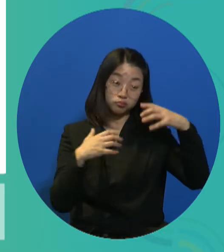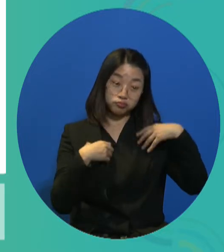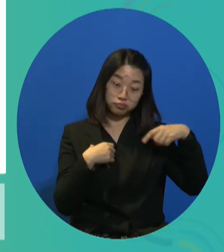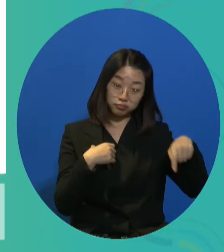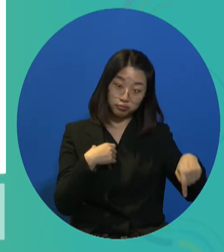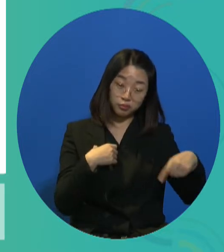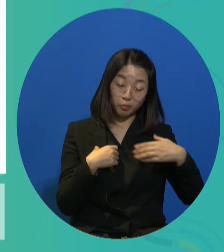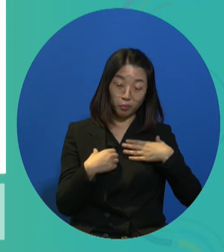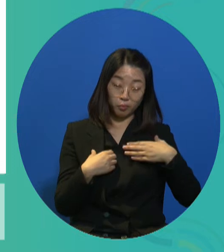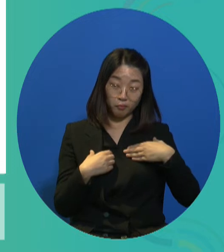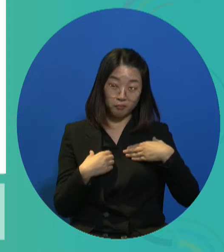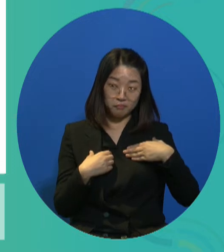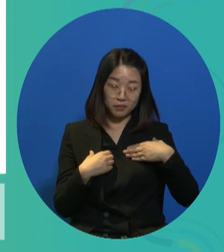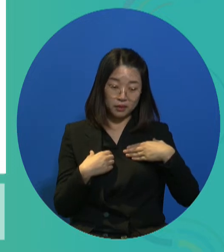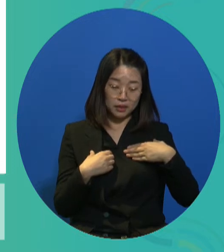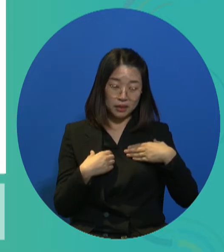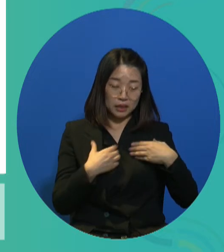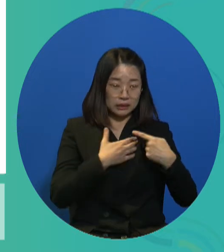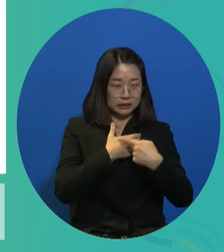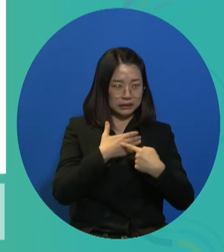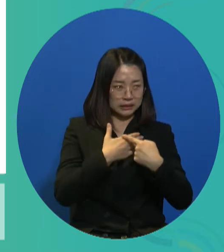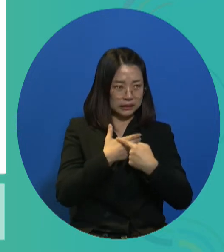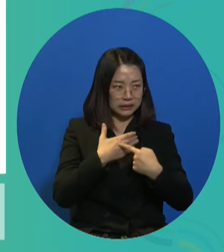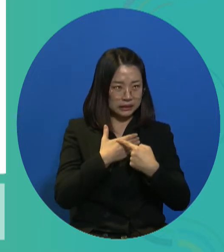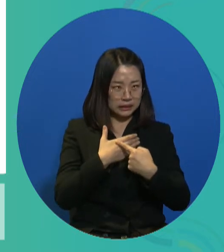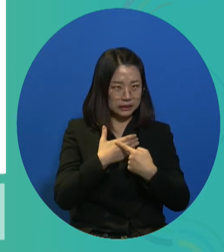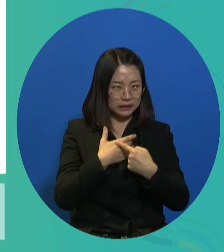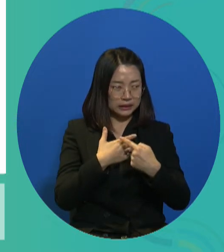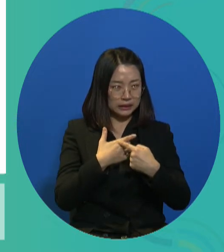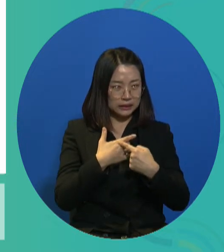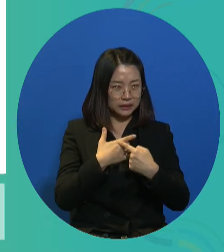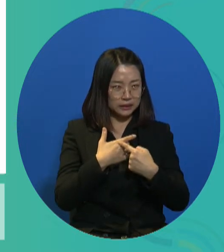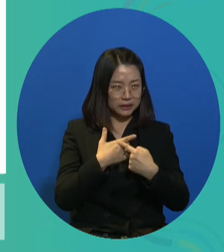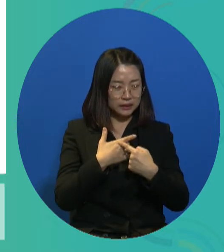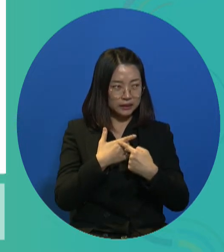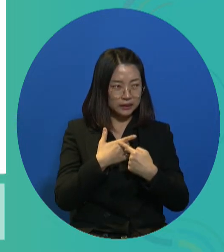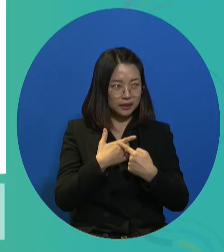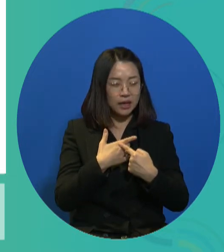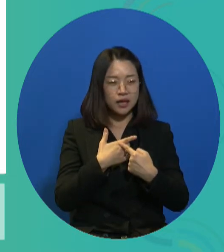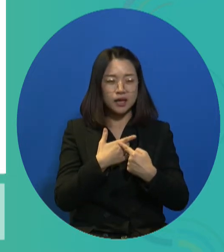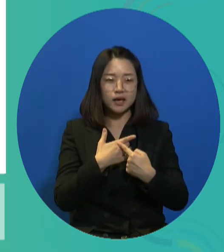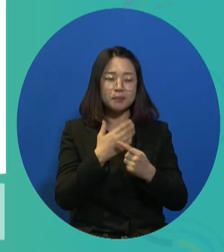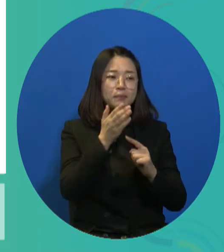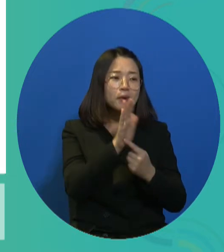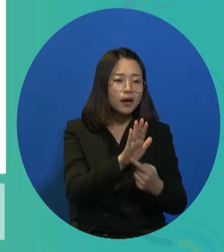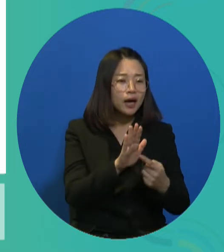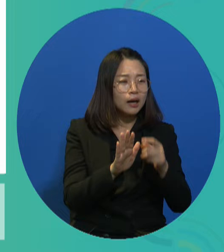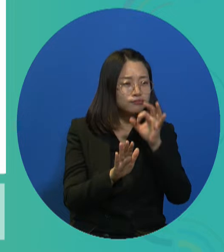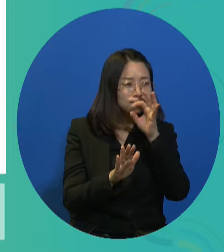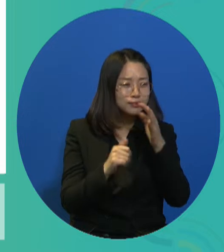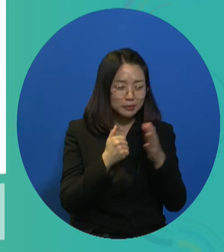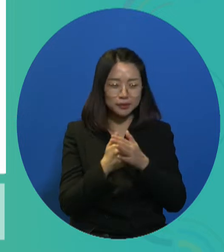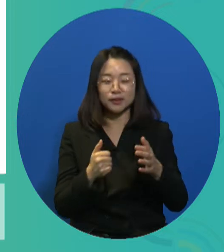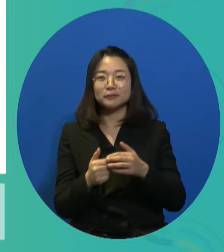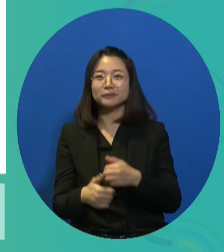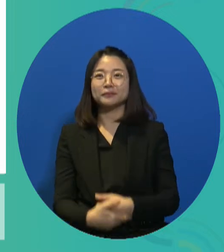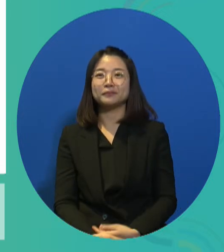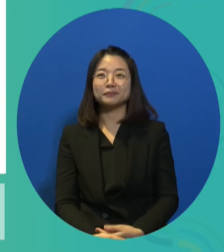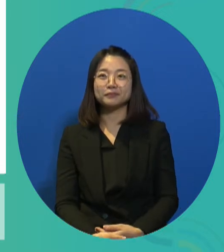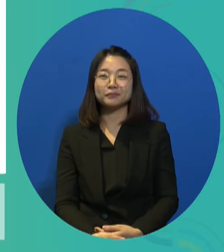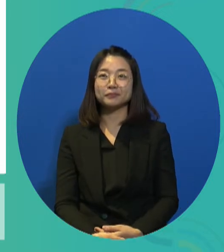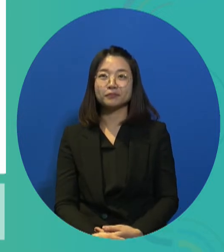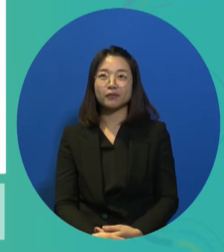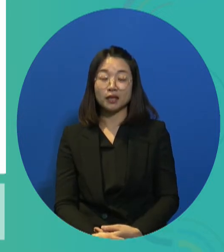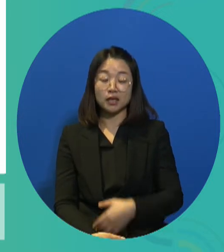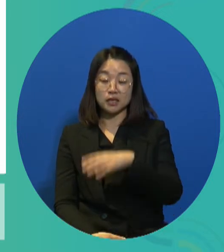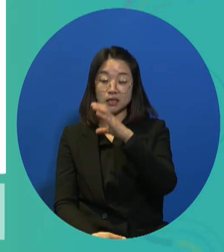this country, they did fund work to implement the UNCRDP in the Global South, and